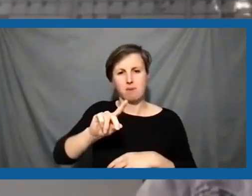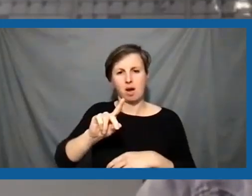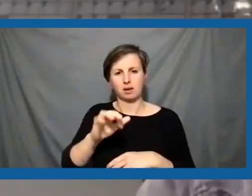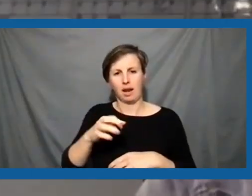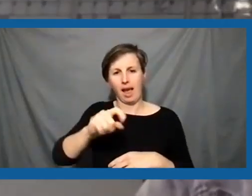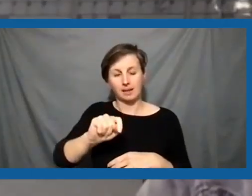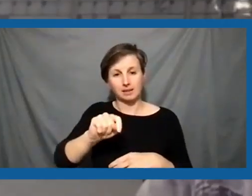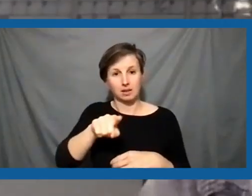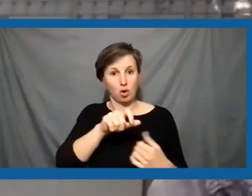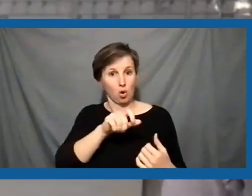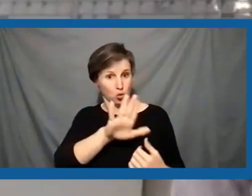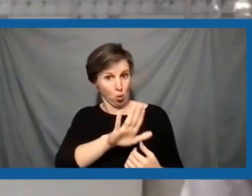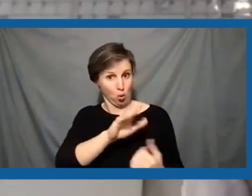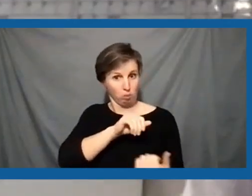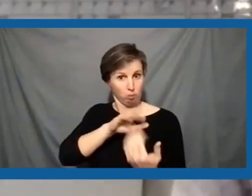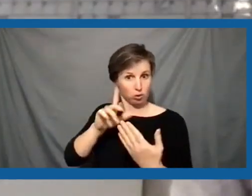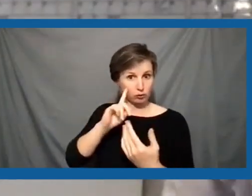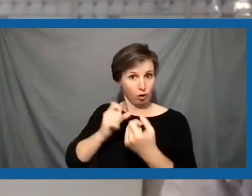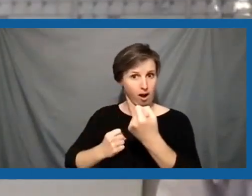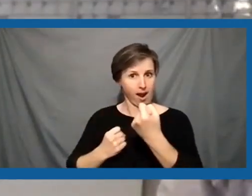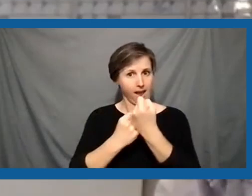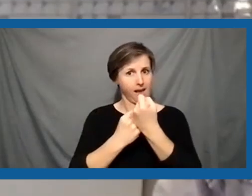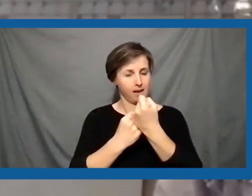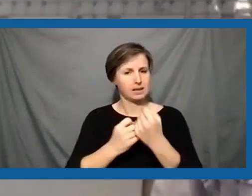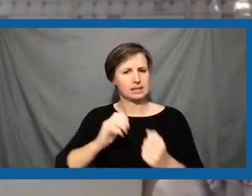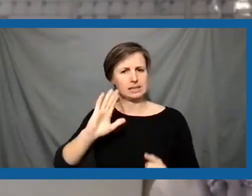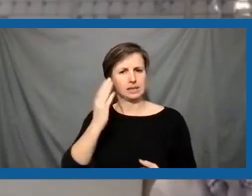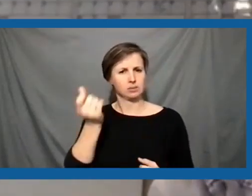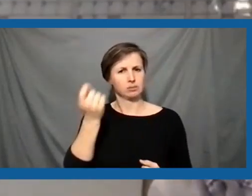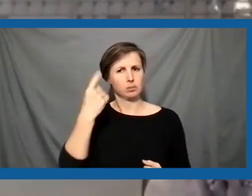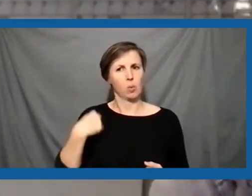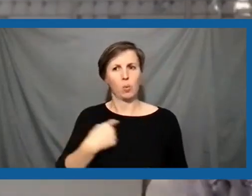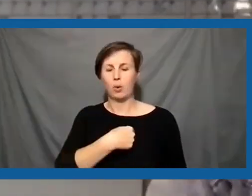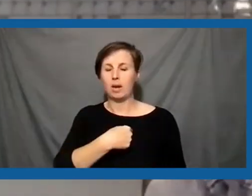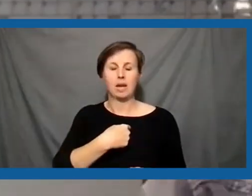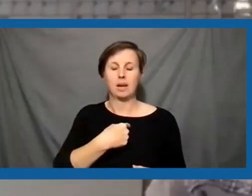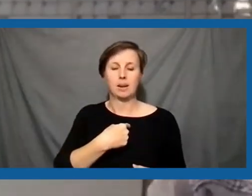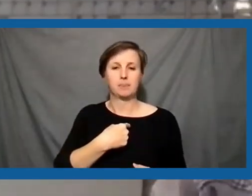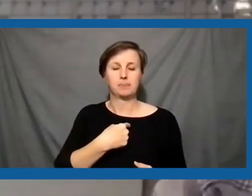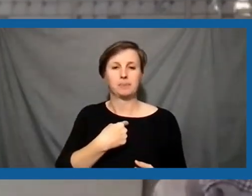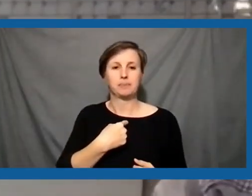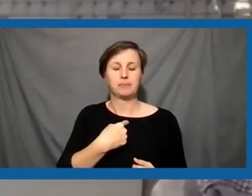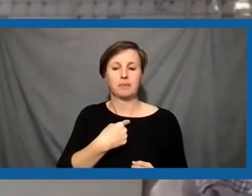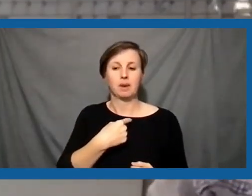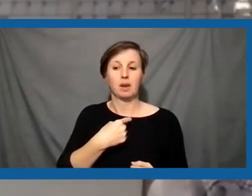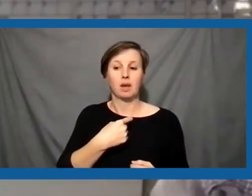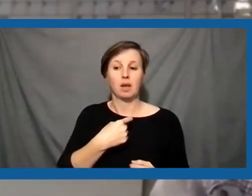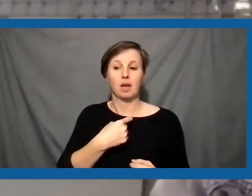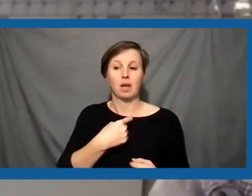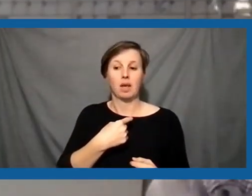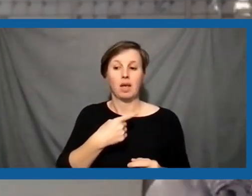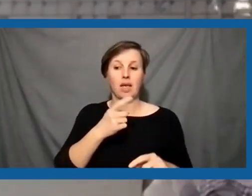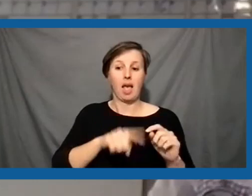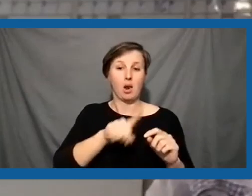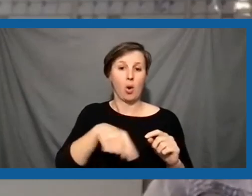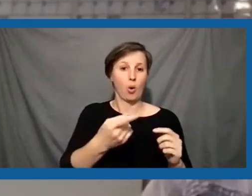to advocacy seemed to understand that we must not only educate Indian